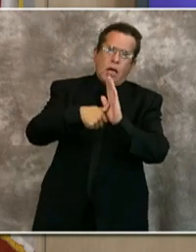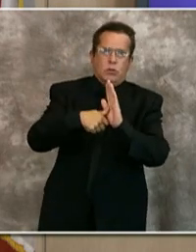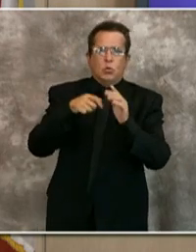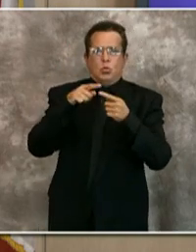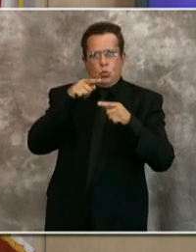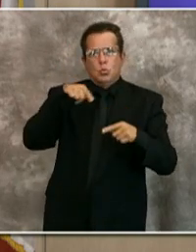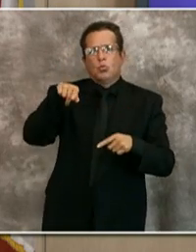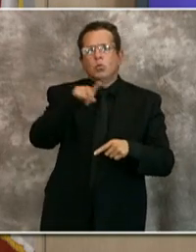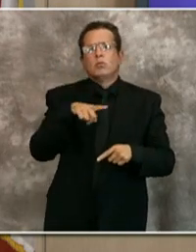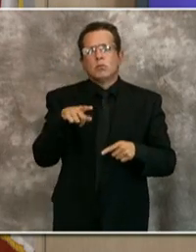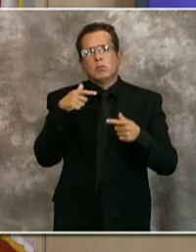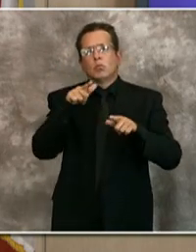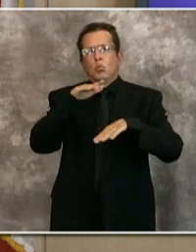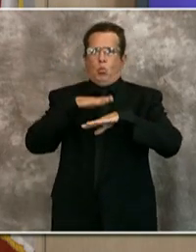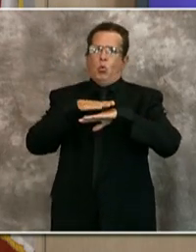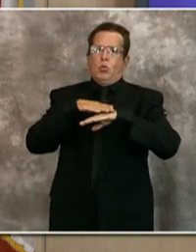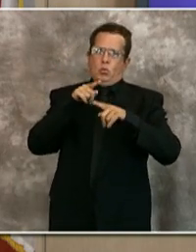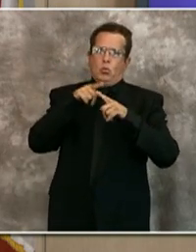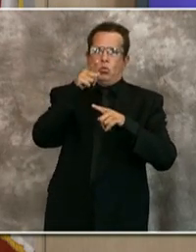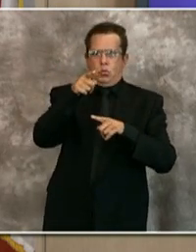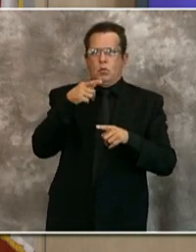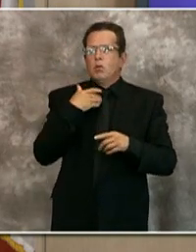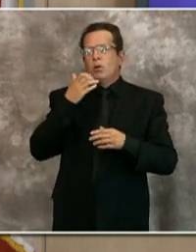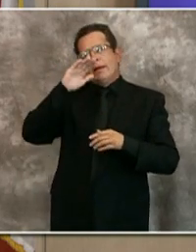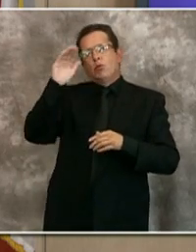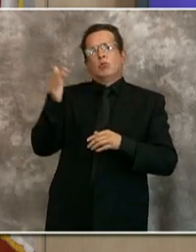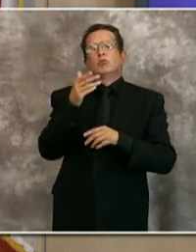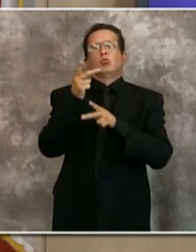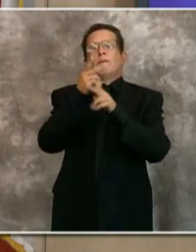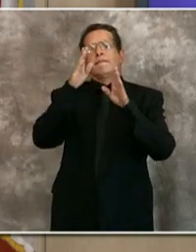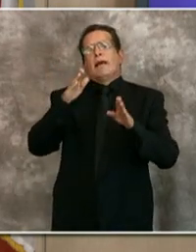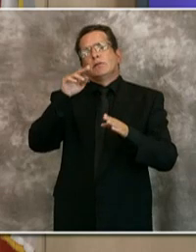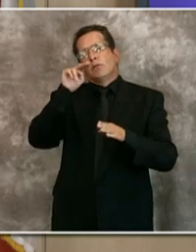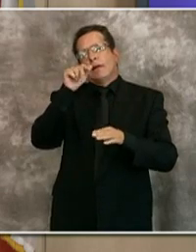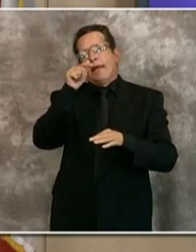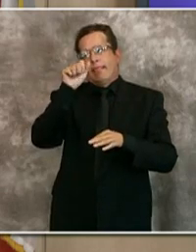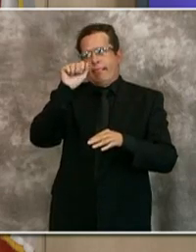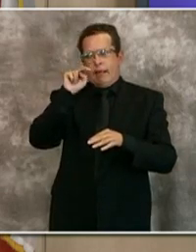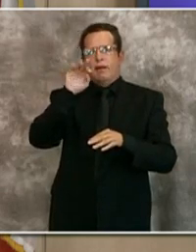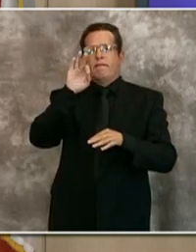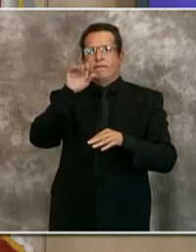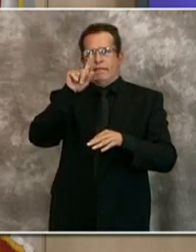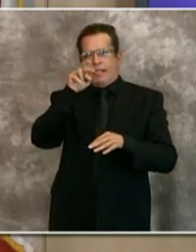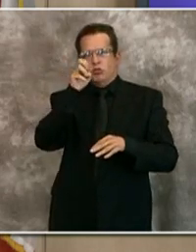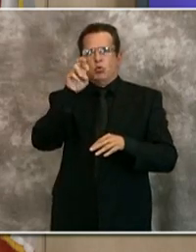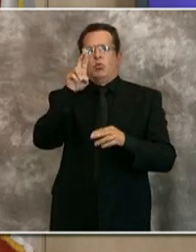things. With that, let me introduce Supervisor Nathan Fletcher.